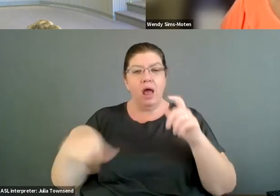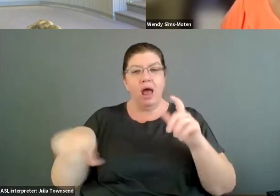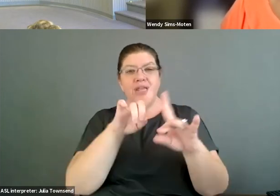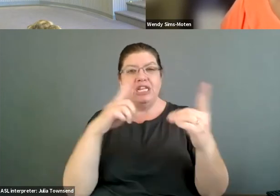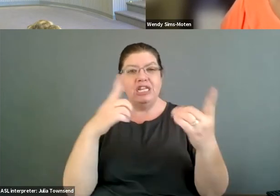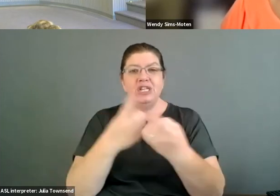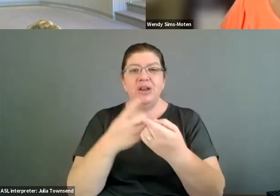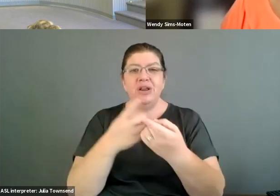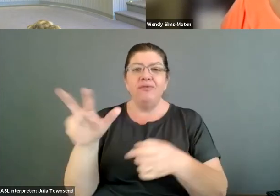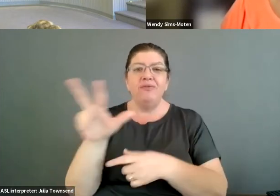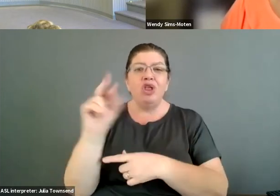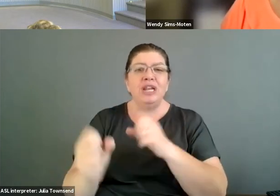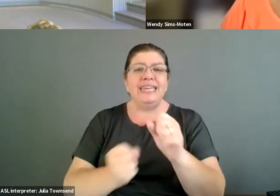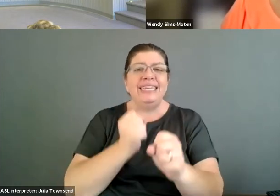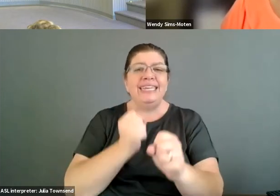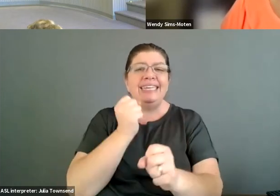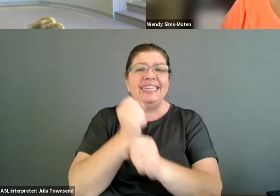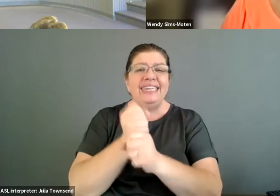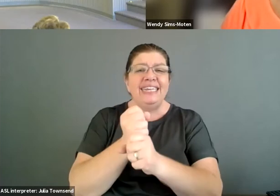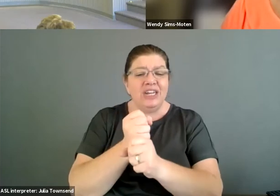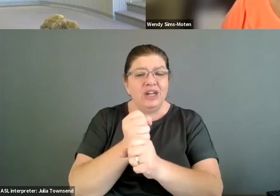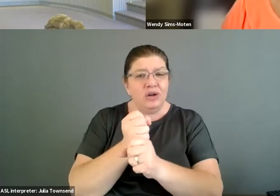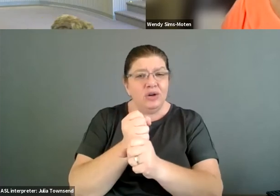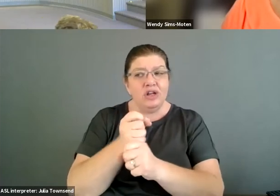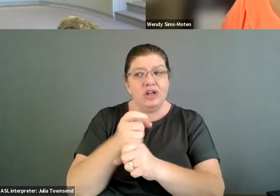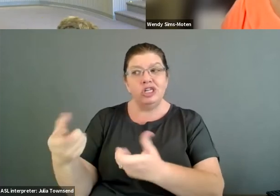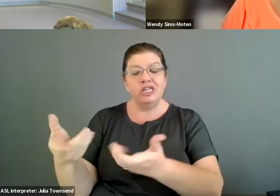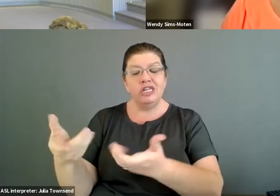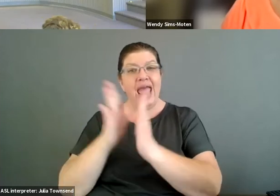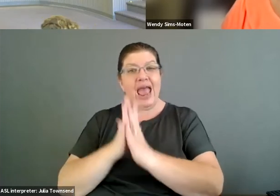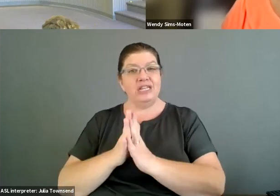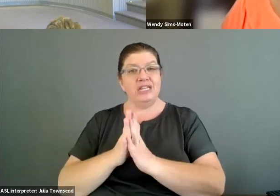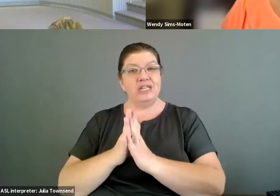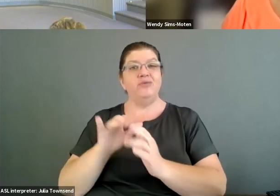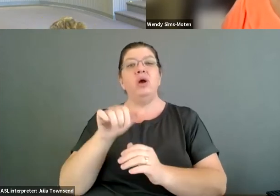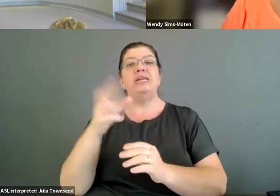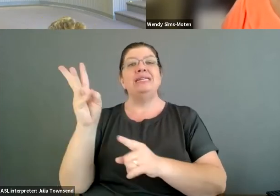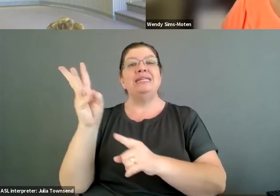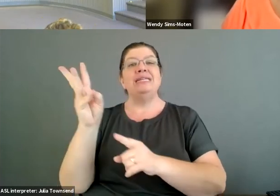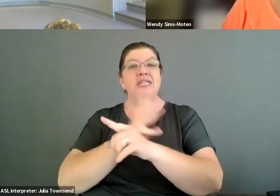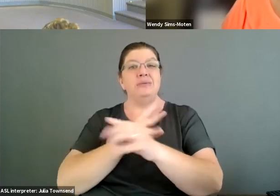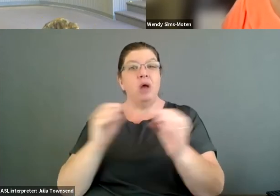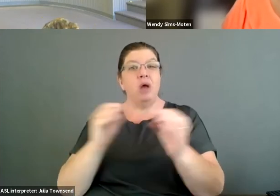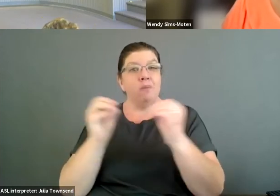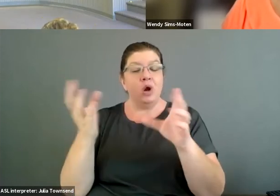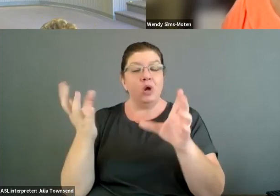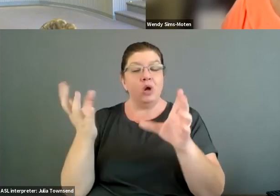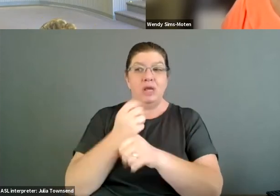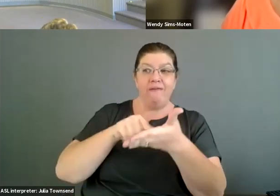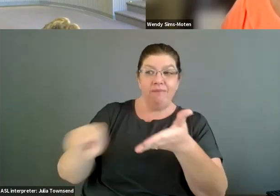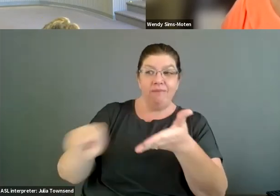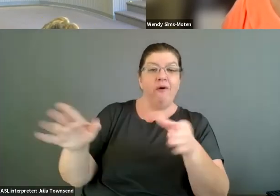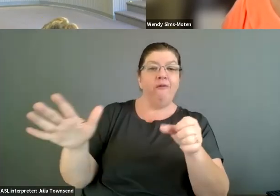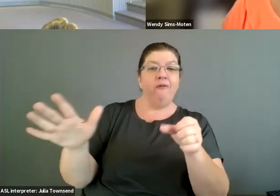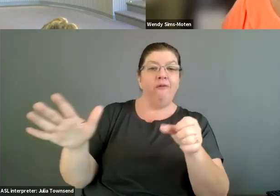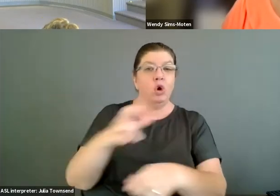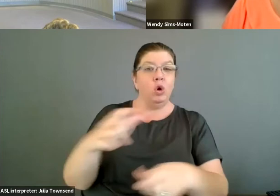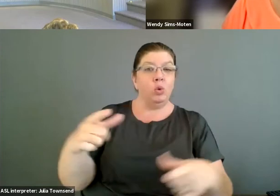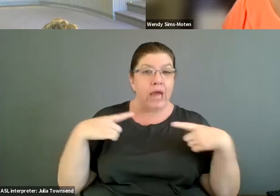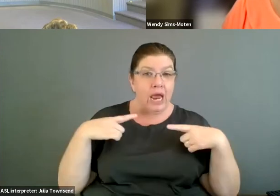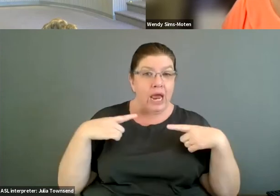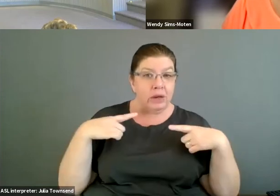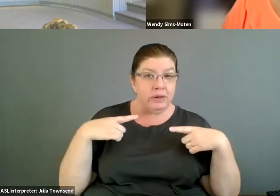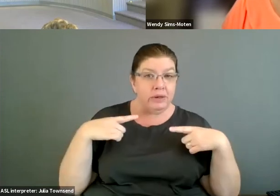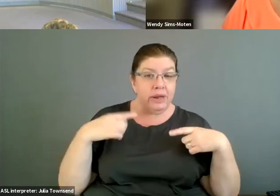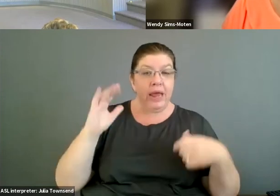for 30 years, asked for another 6 months so she could get her full retirement benefits. And